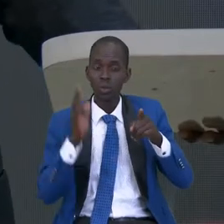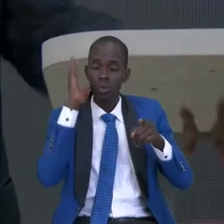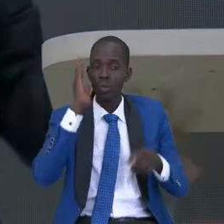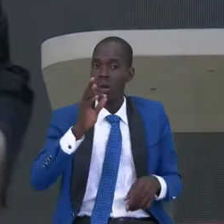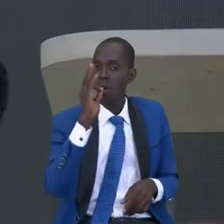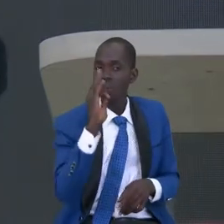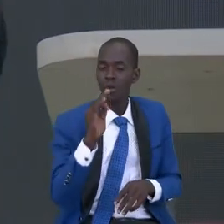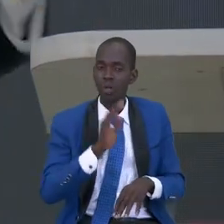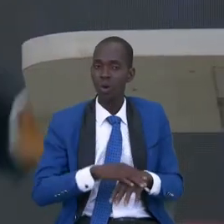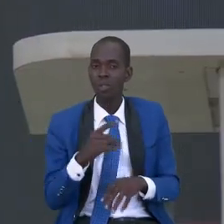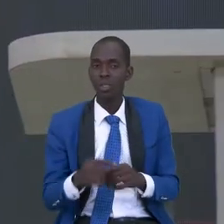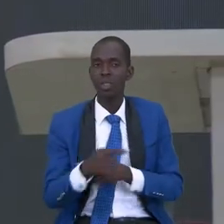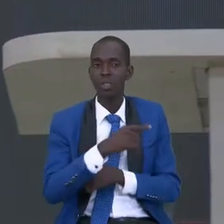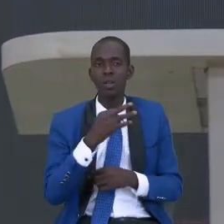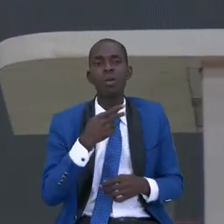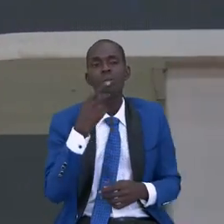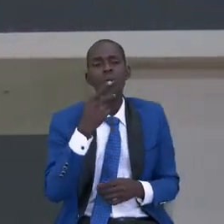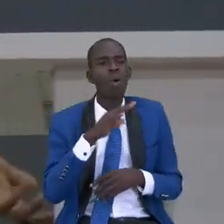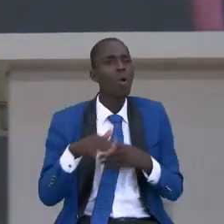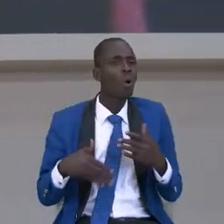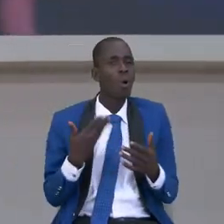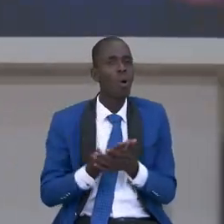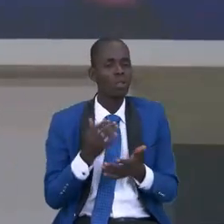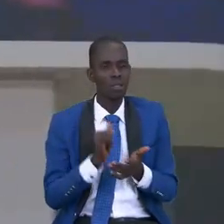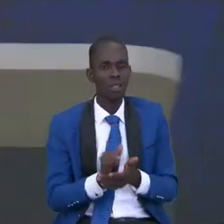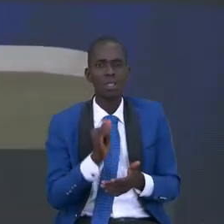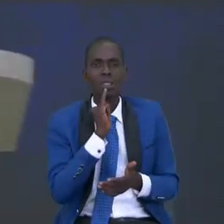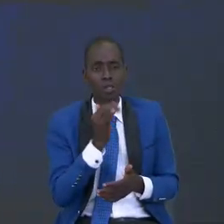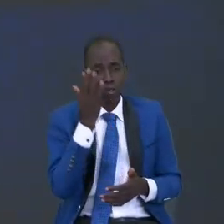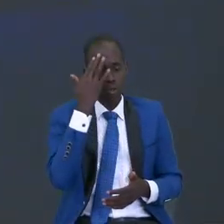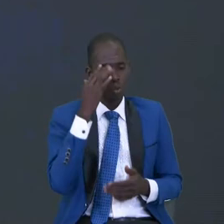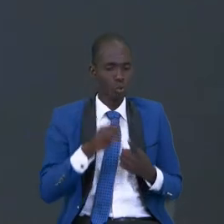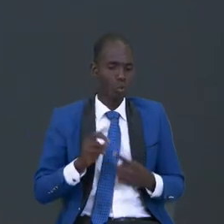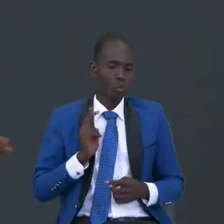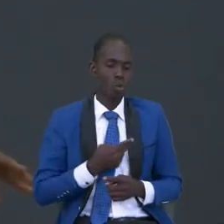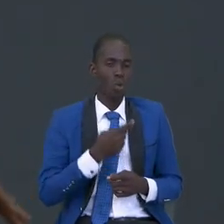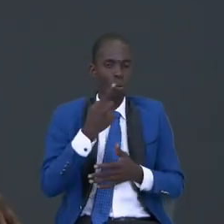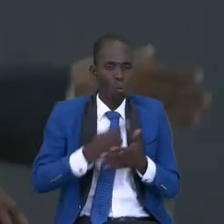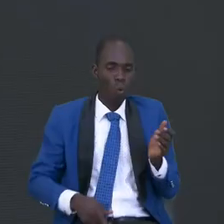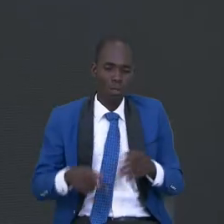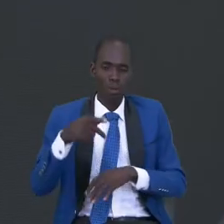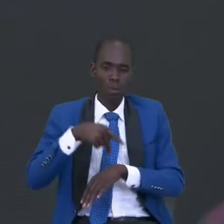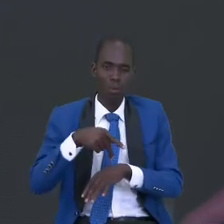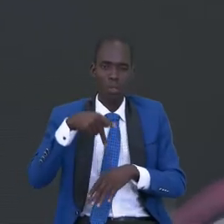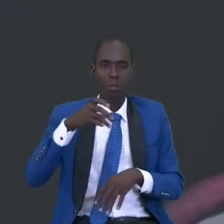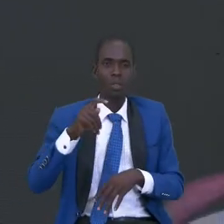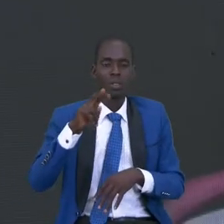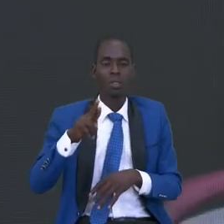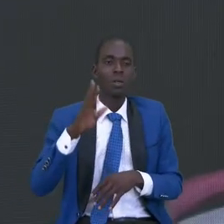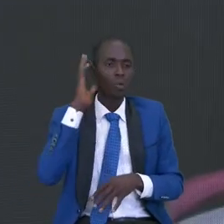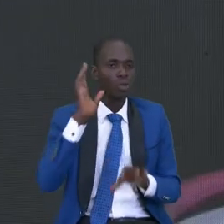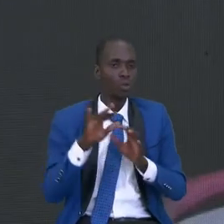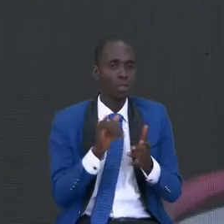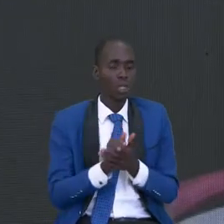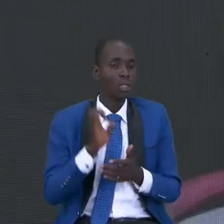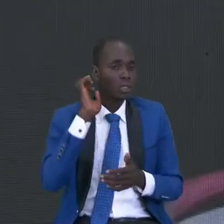Pentecost. All those things were known to God. What Peter will do, that Peter, a shadow, will be healing the sick.